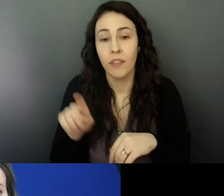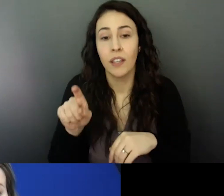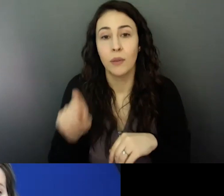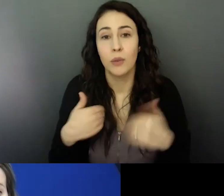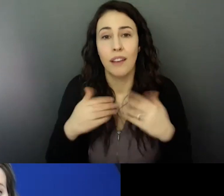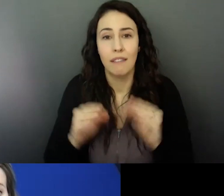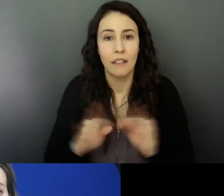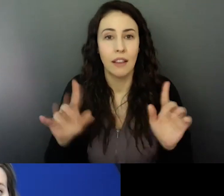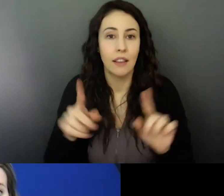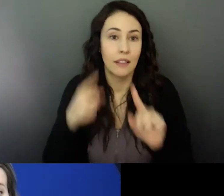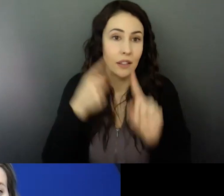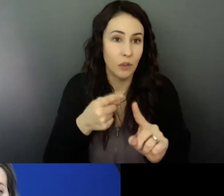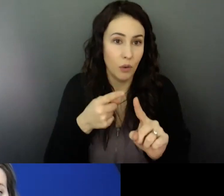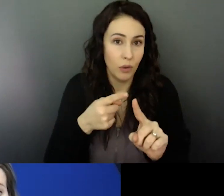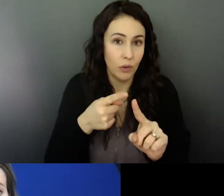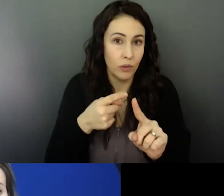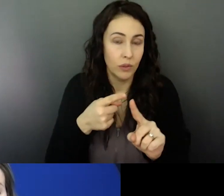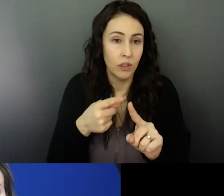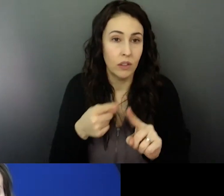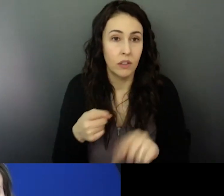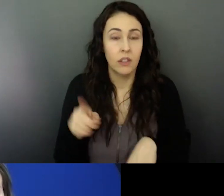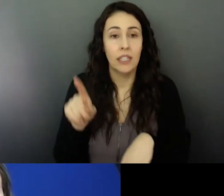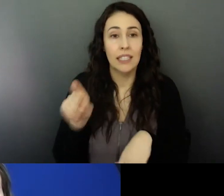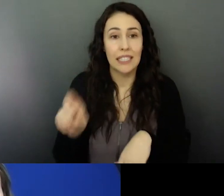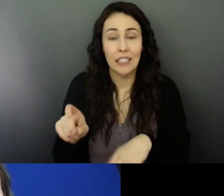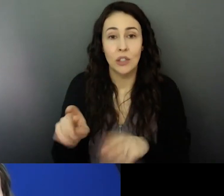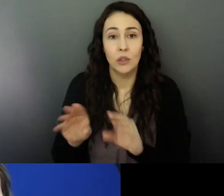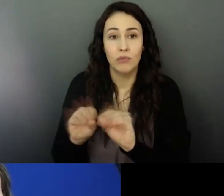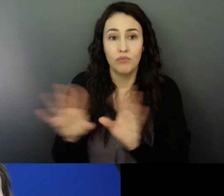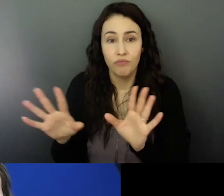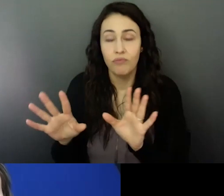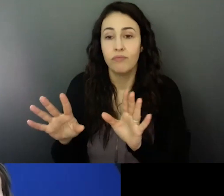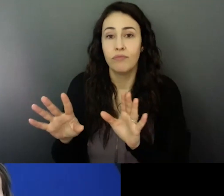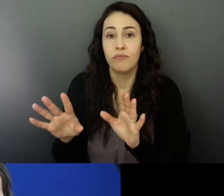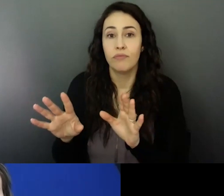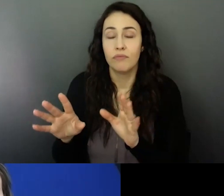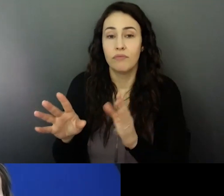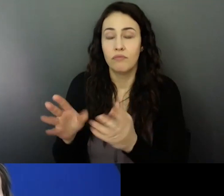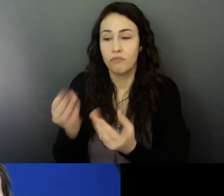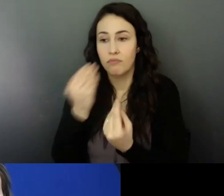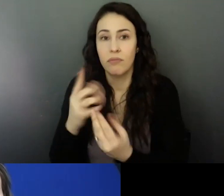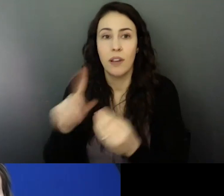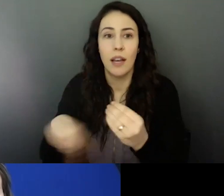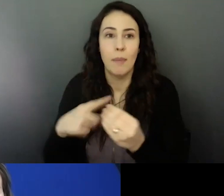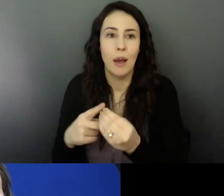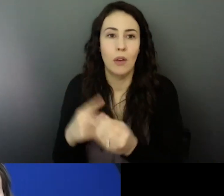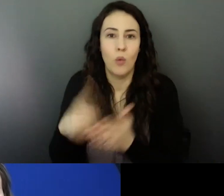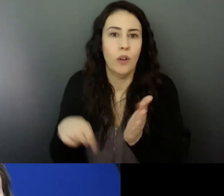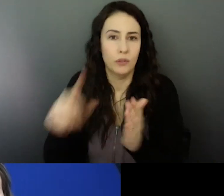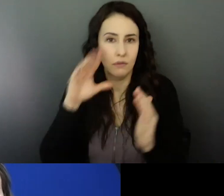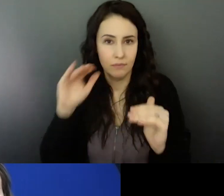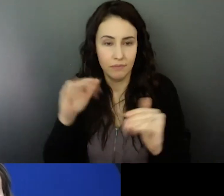goals. You need to be transparent about what you're expecting. And then focus on